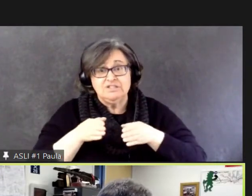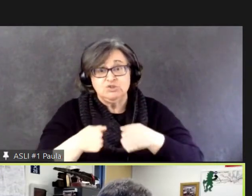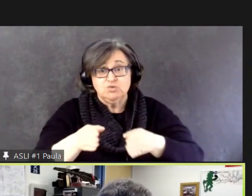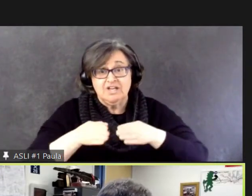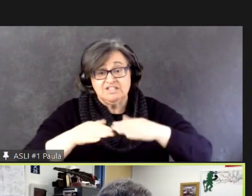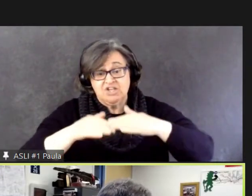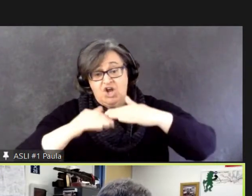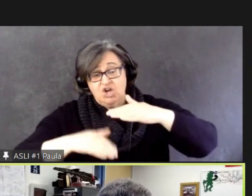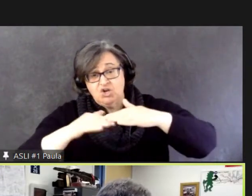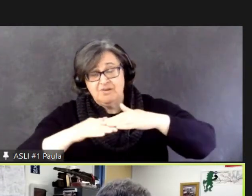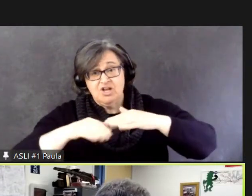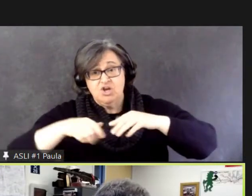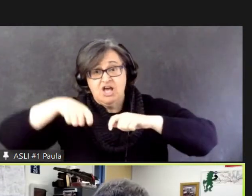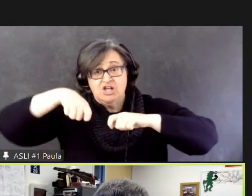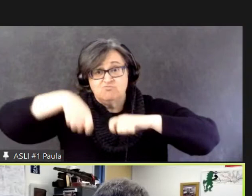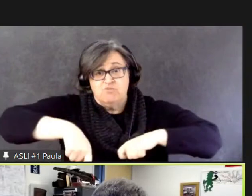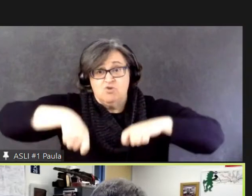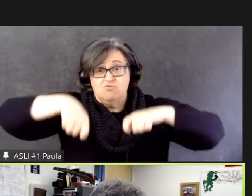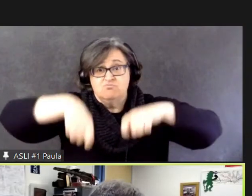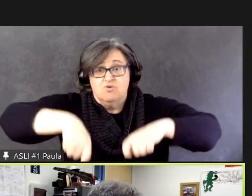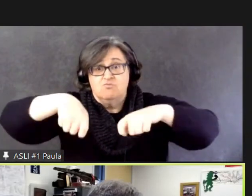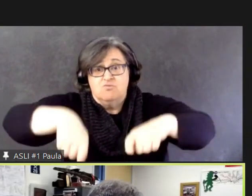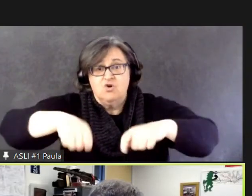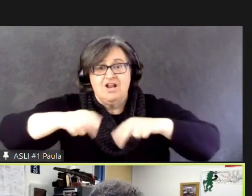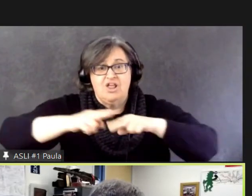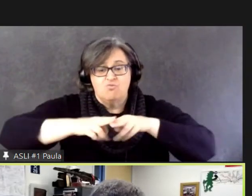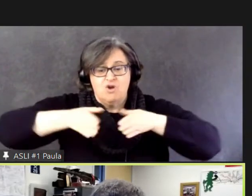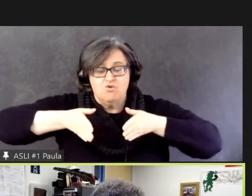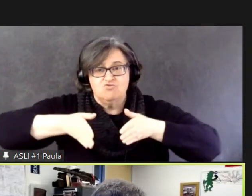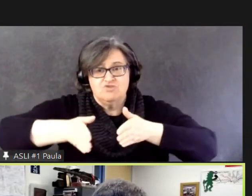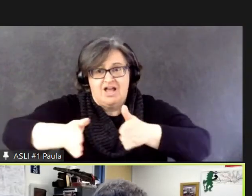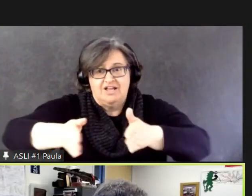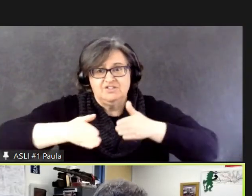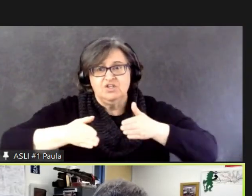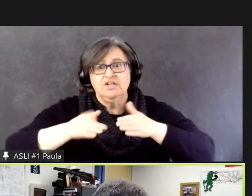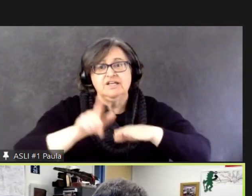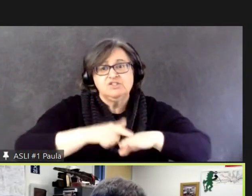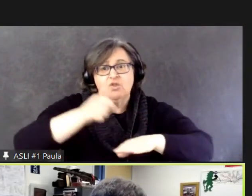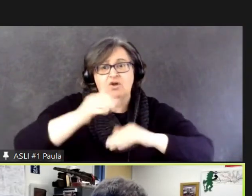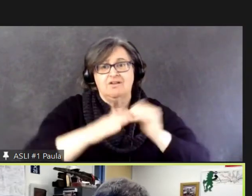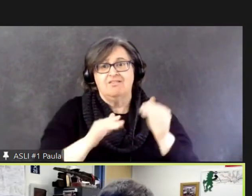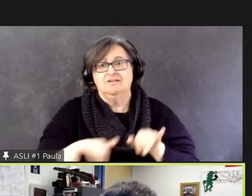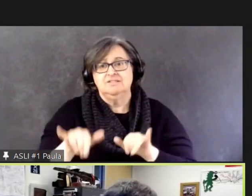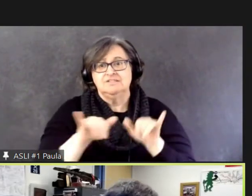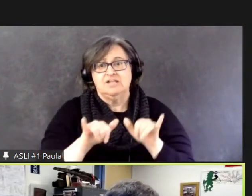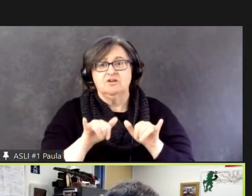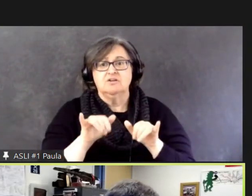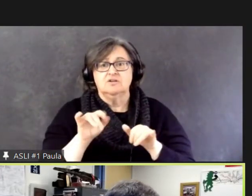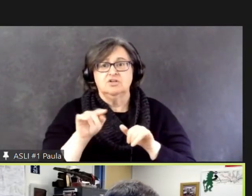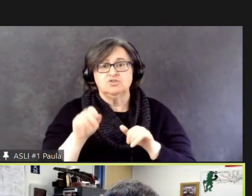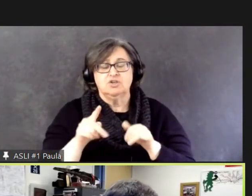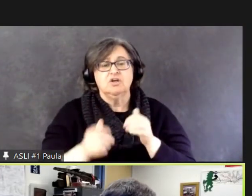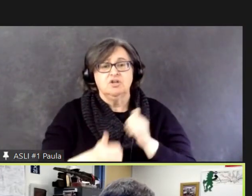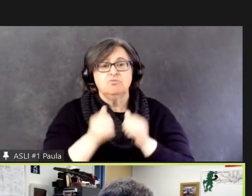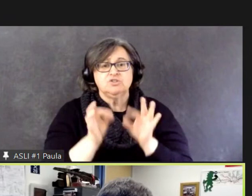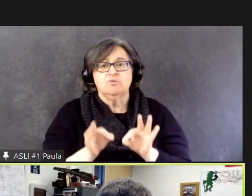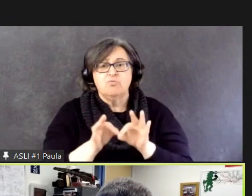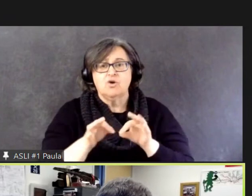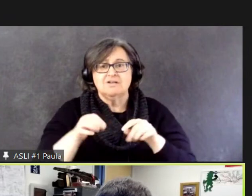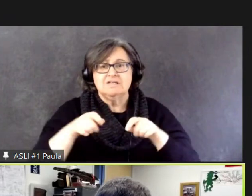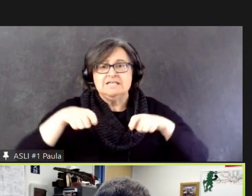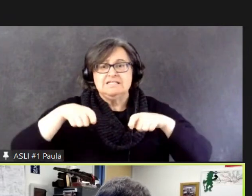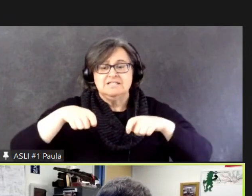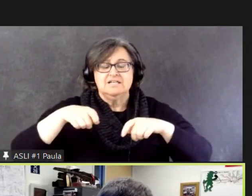switch machines get bolted down into railroad ties that are a little longer than kind of what holds the standard track. And they're actually probably the most vital ties we have in those interlockings,